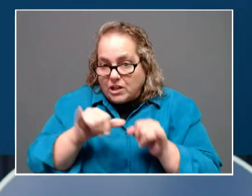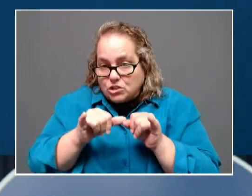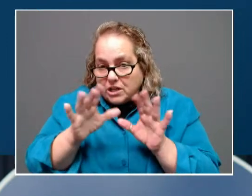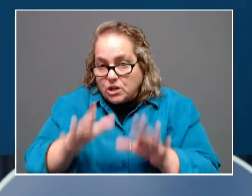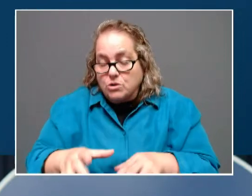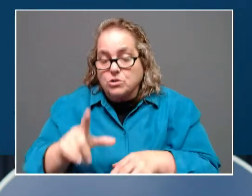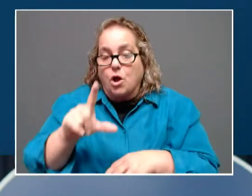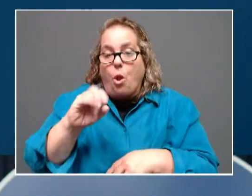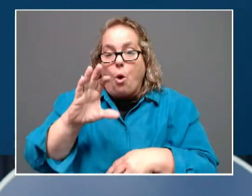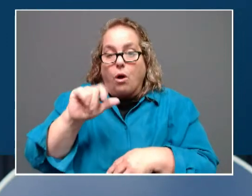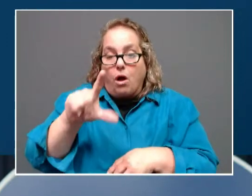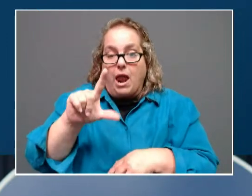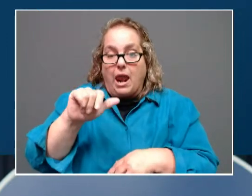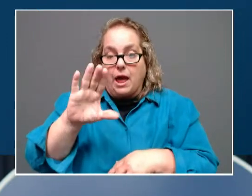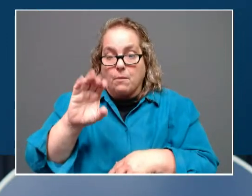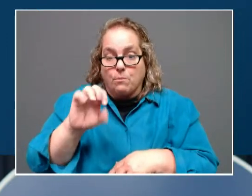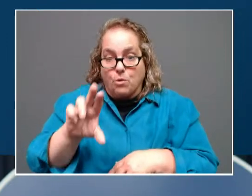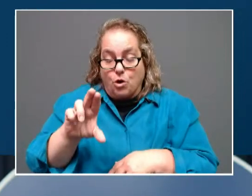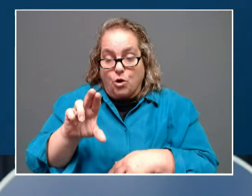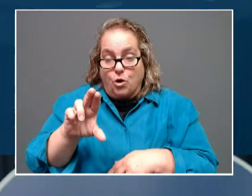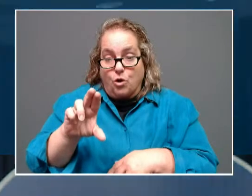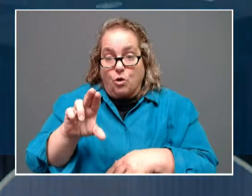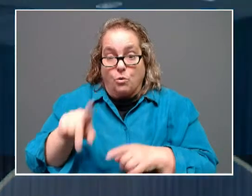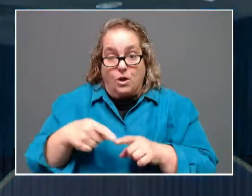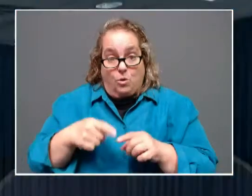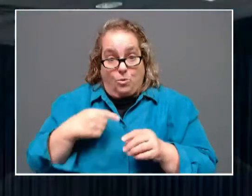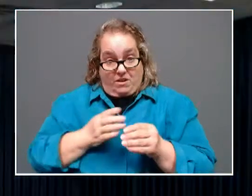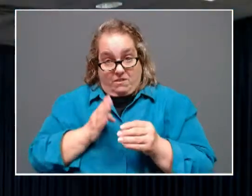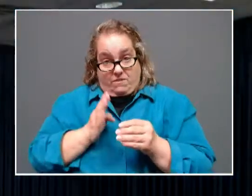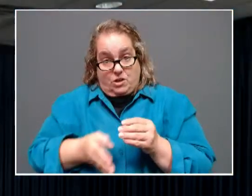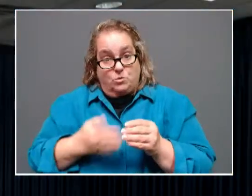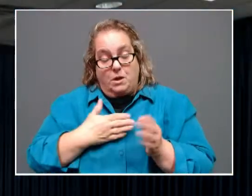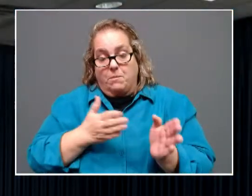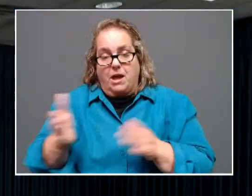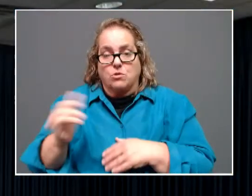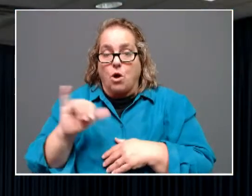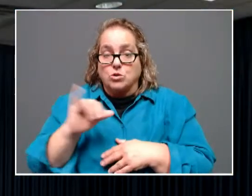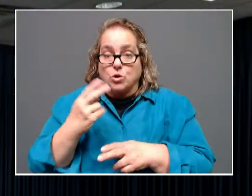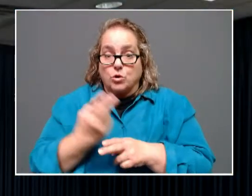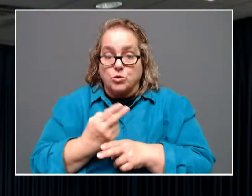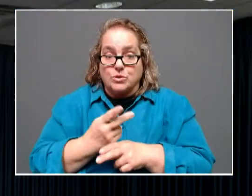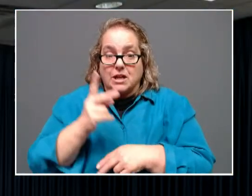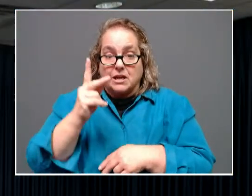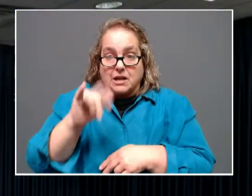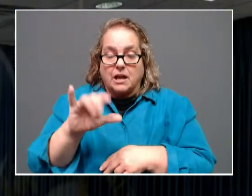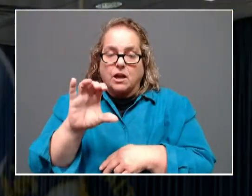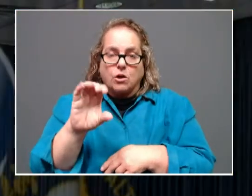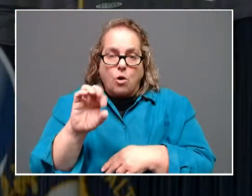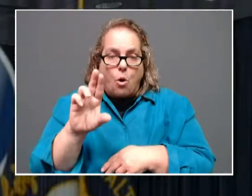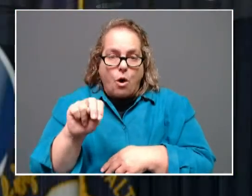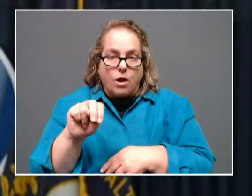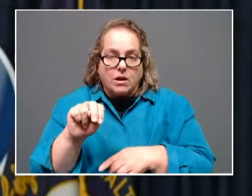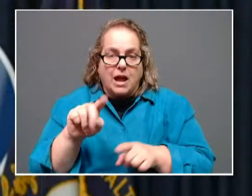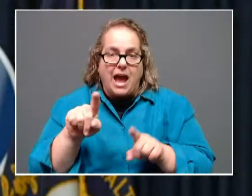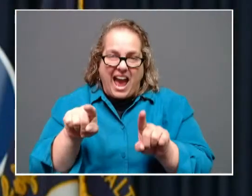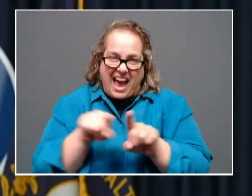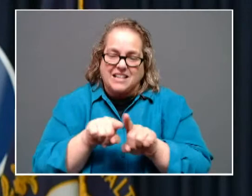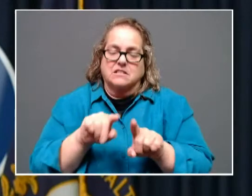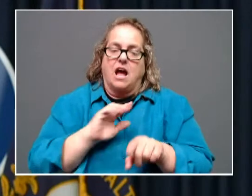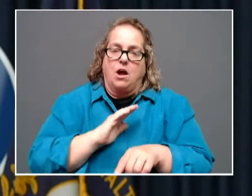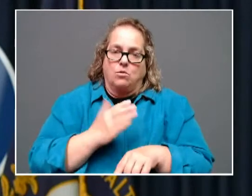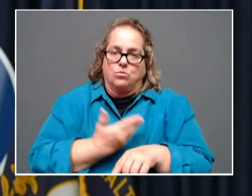labor. Upon completion, we also plan to use Kentucky corn as the backbone of our